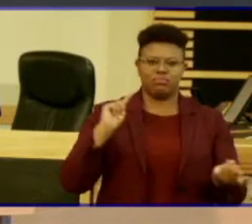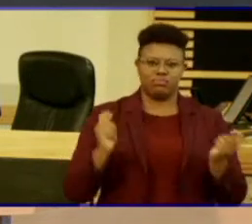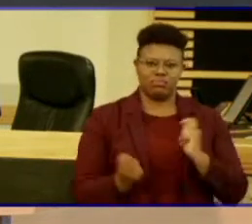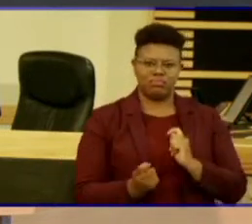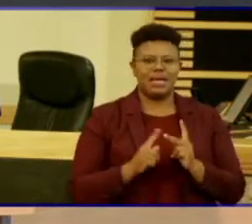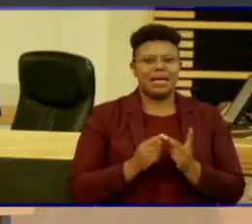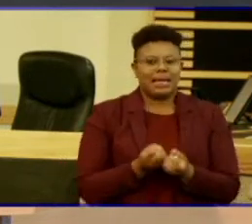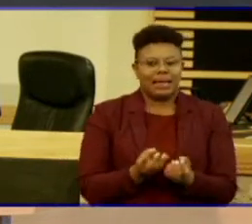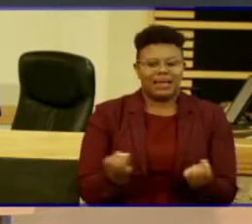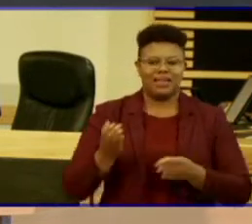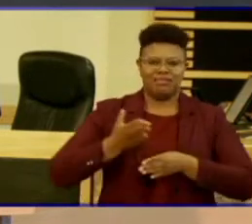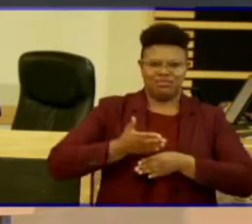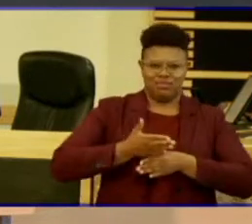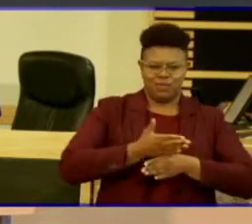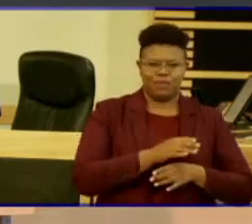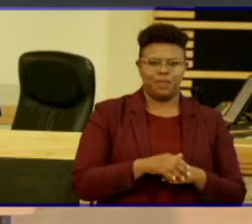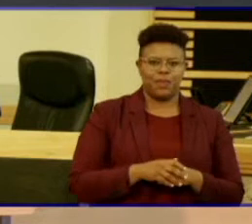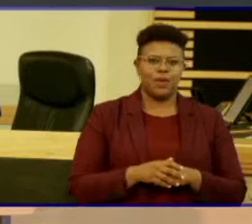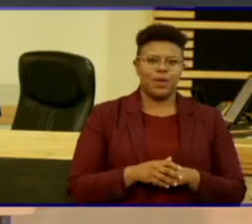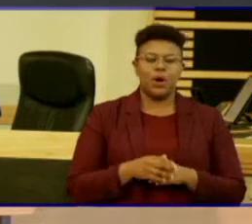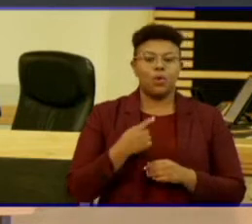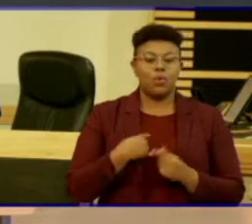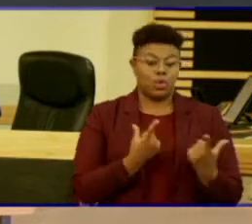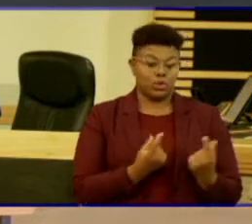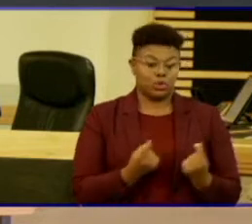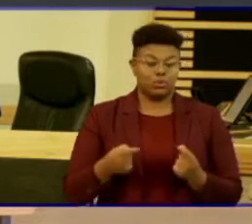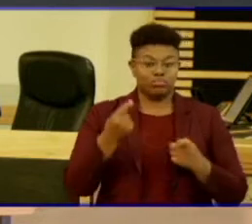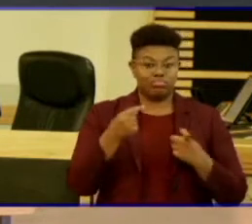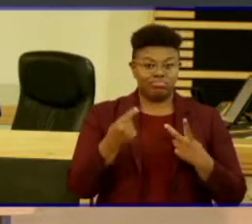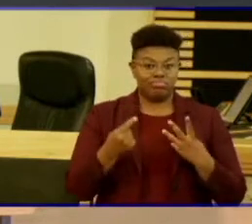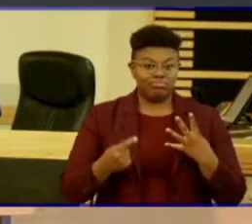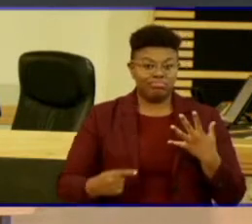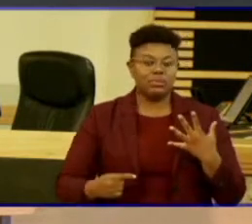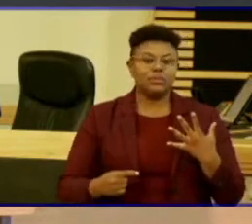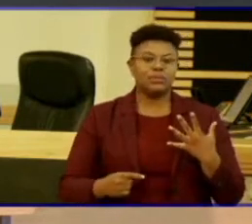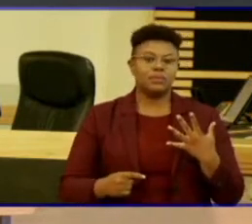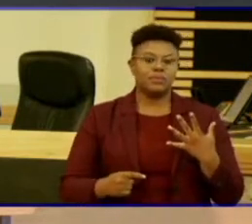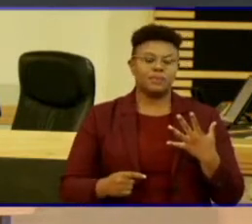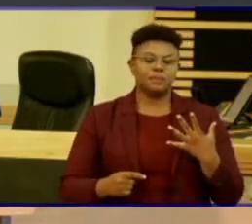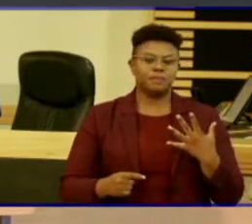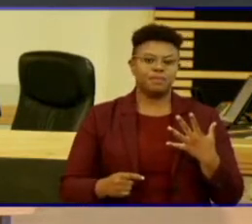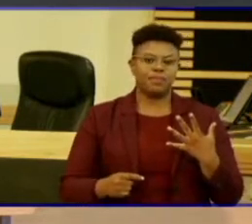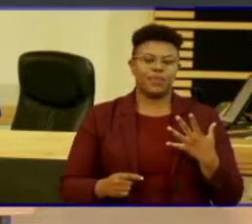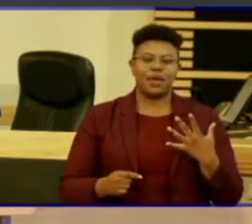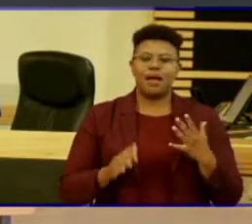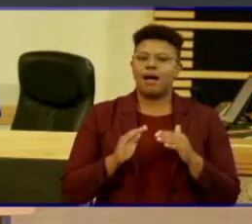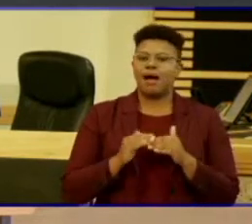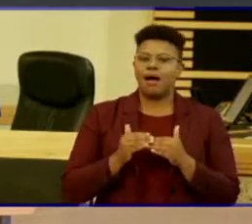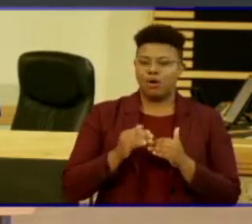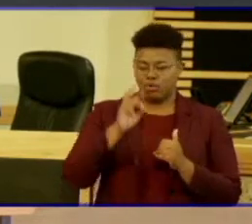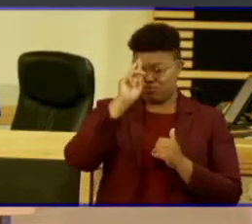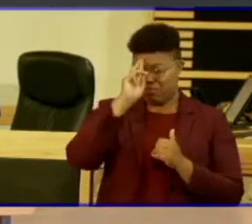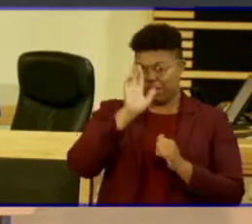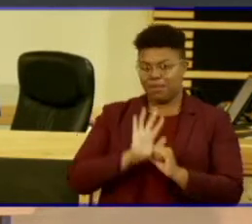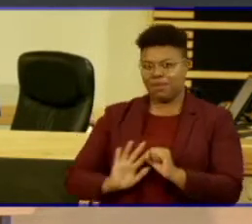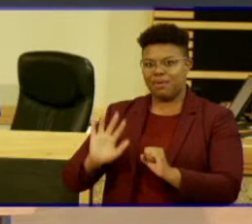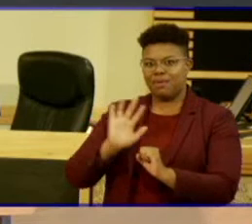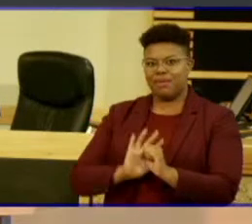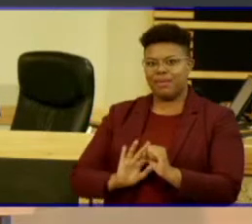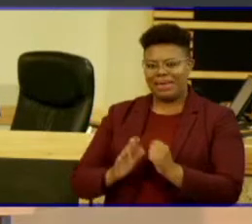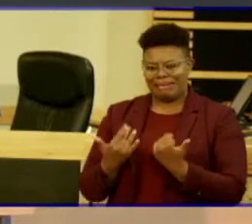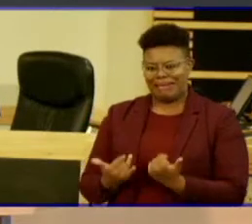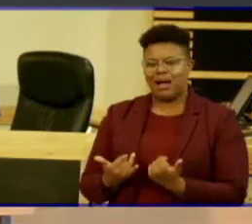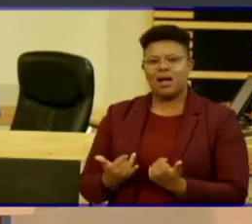creating jobs. We are doing this, Honorable Speaker, against the backdrop of low economic